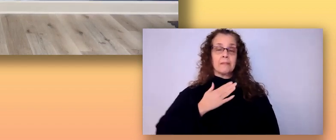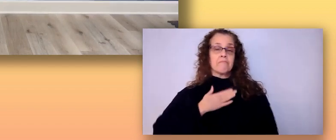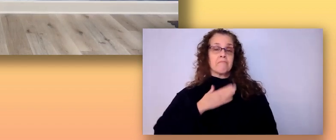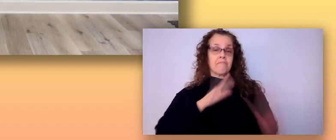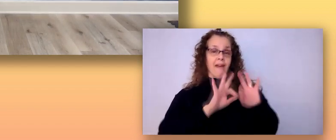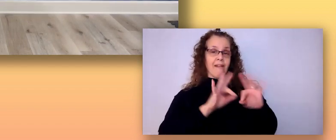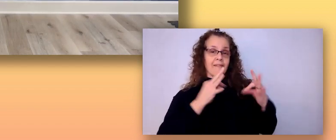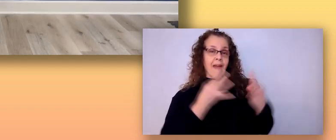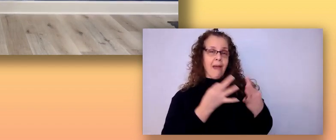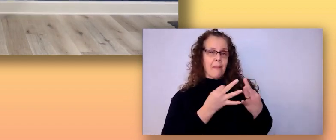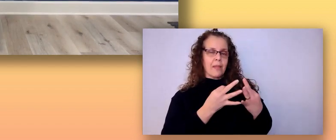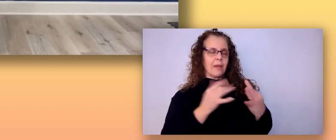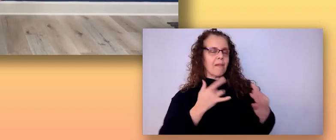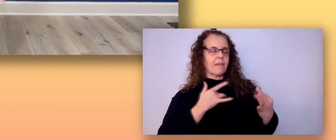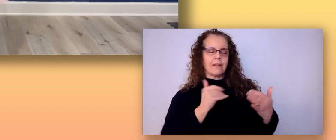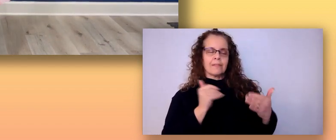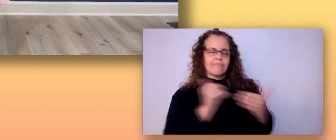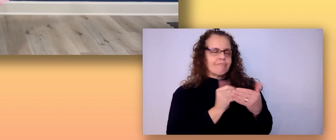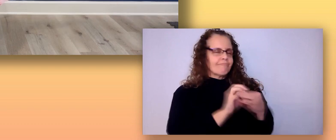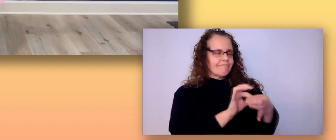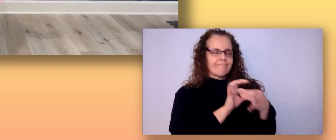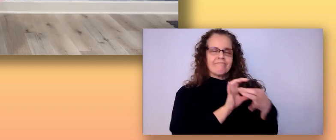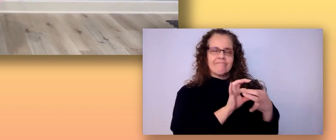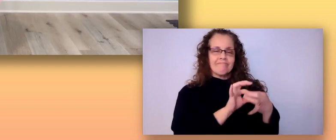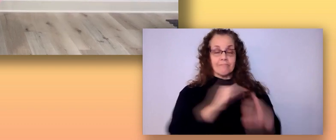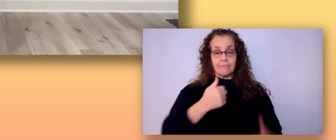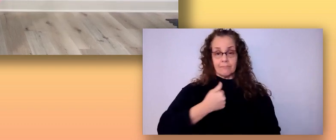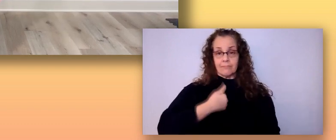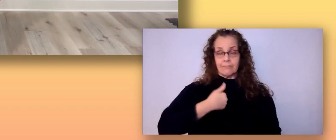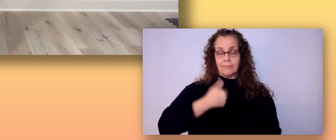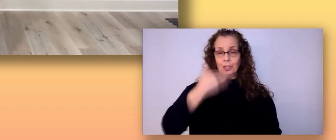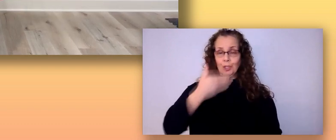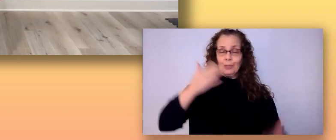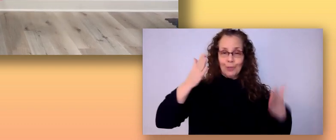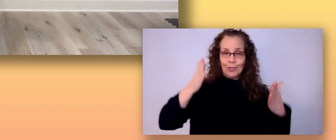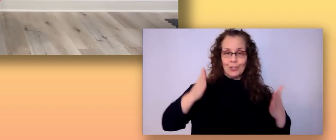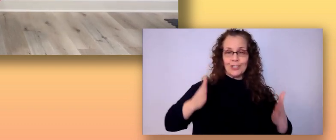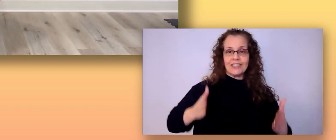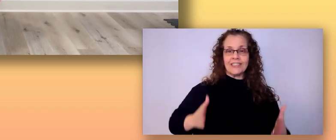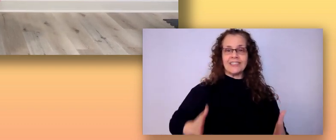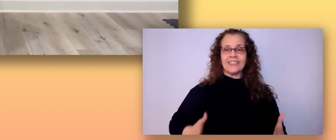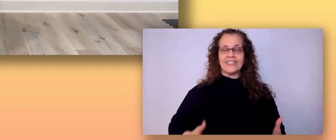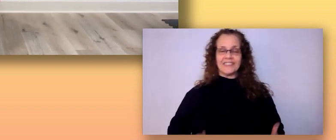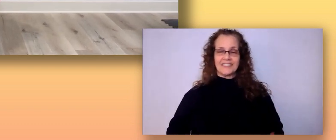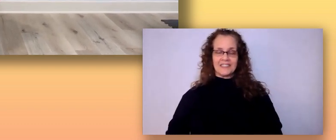I feel closest to my family. I'm a good person.